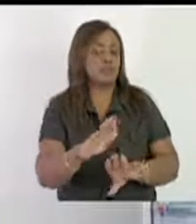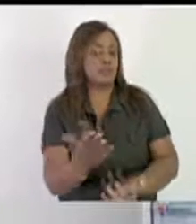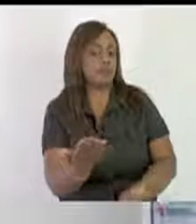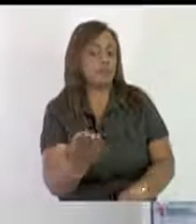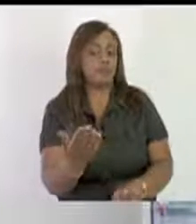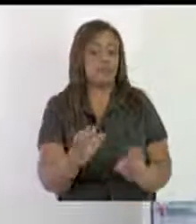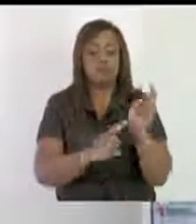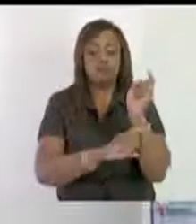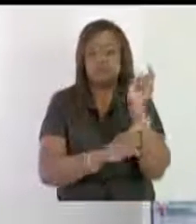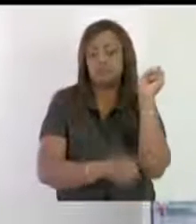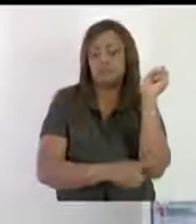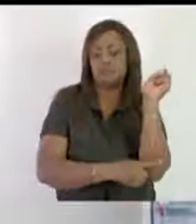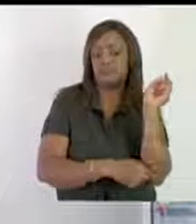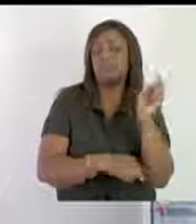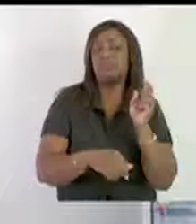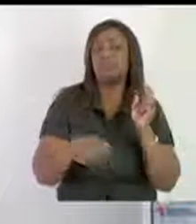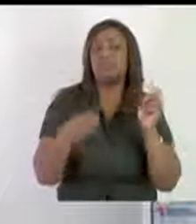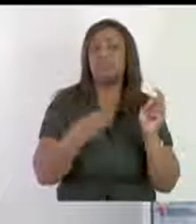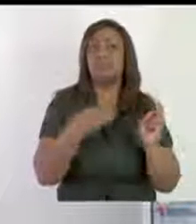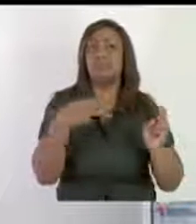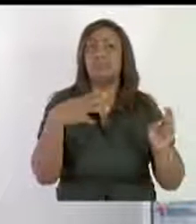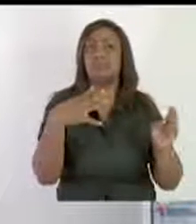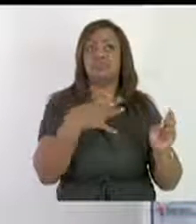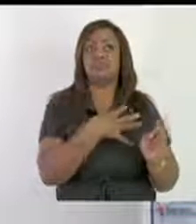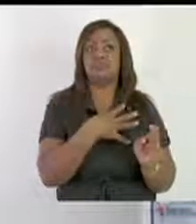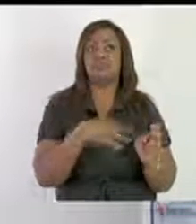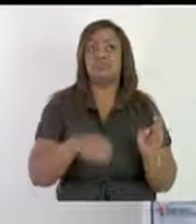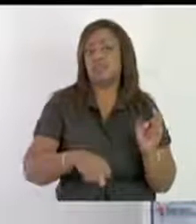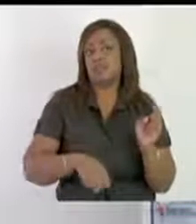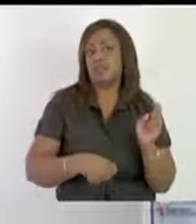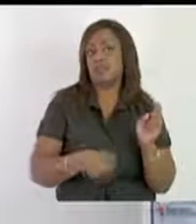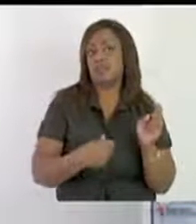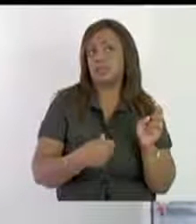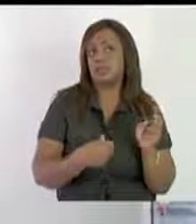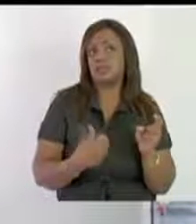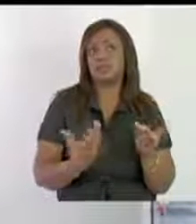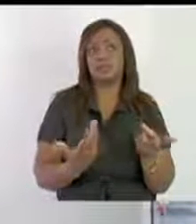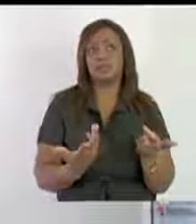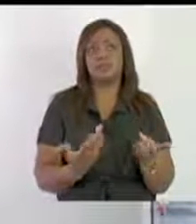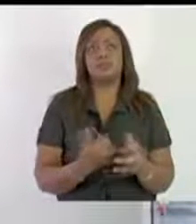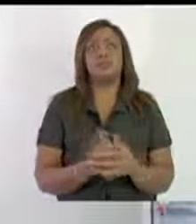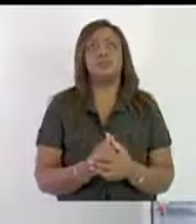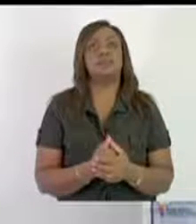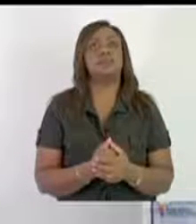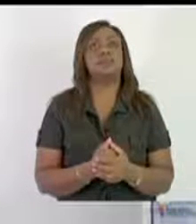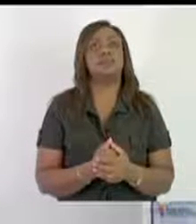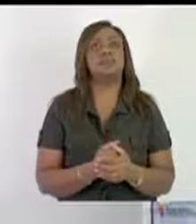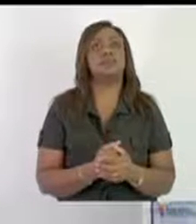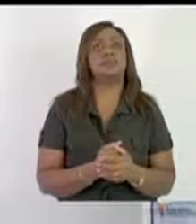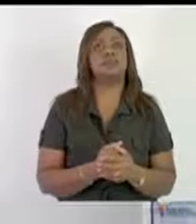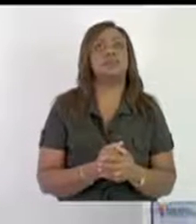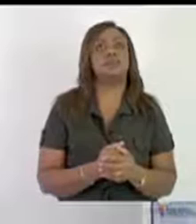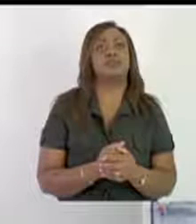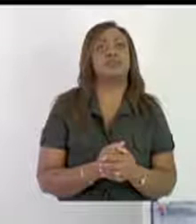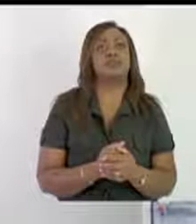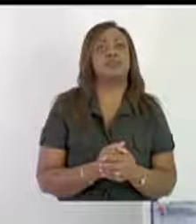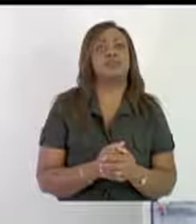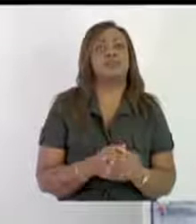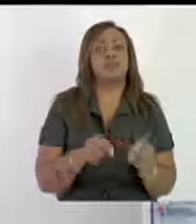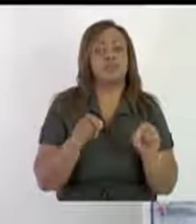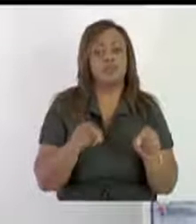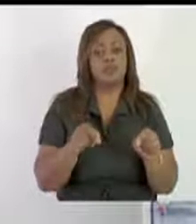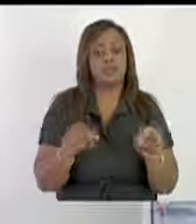unwanted pregnancies, and looking after a baby of a sick person or a dead person. And this can also lead